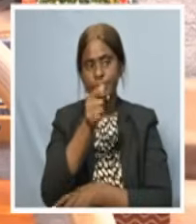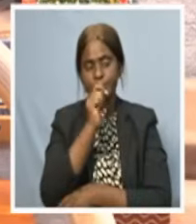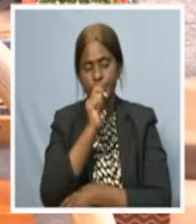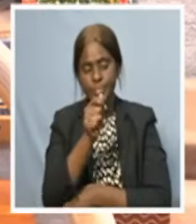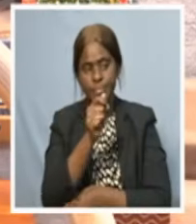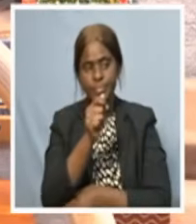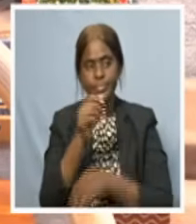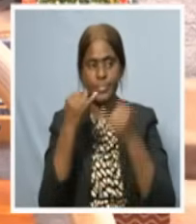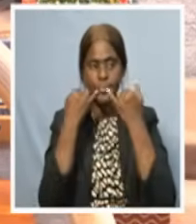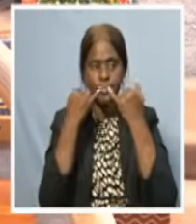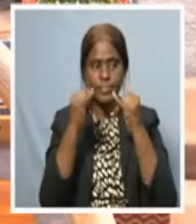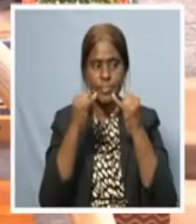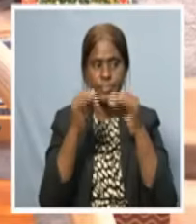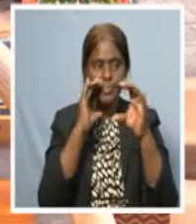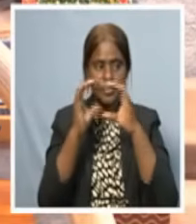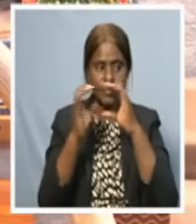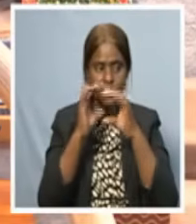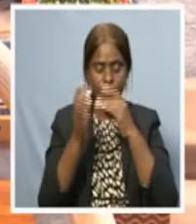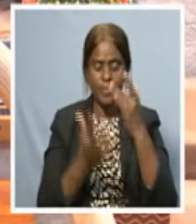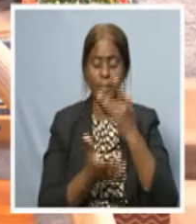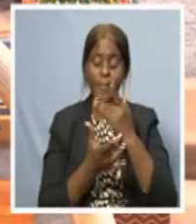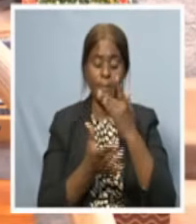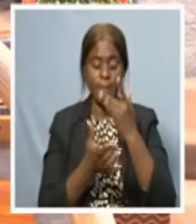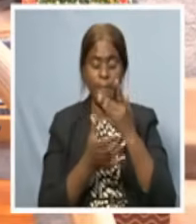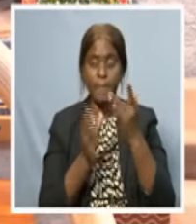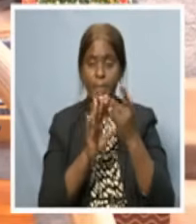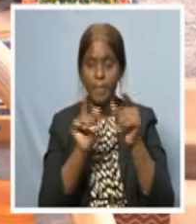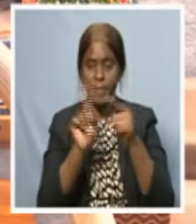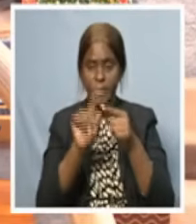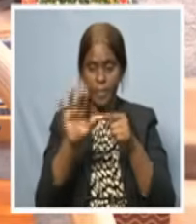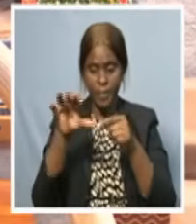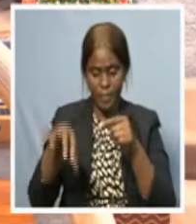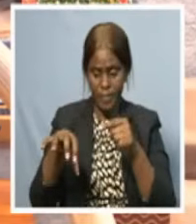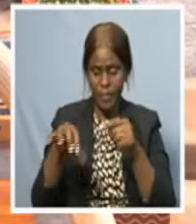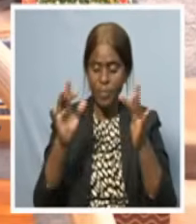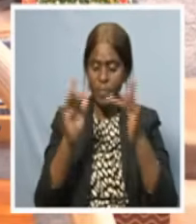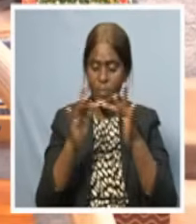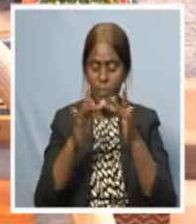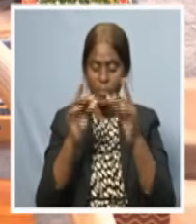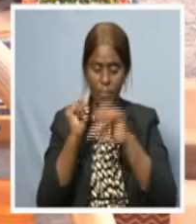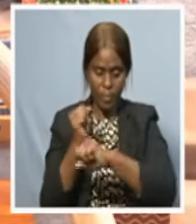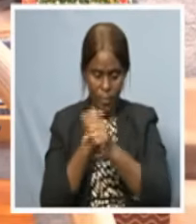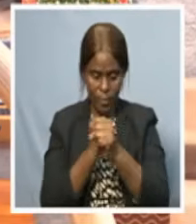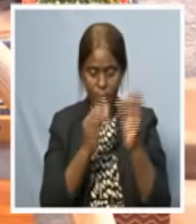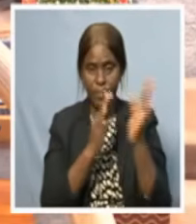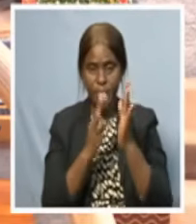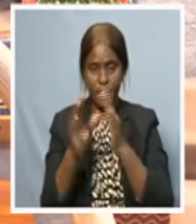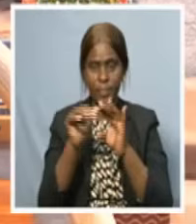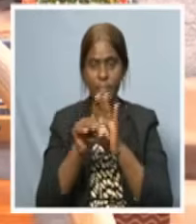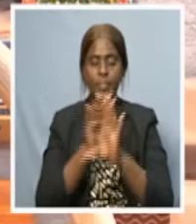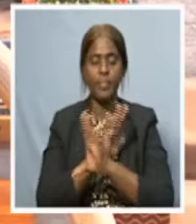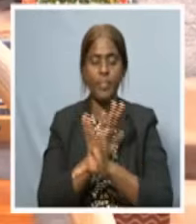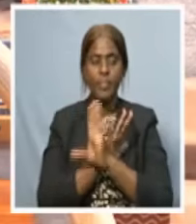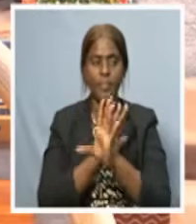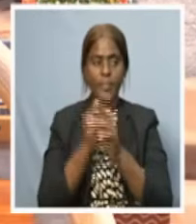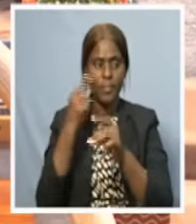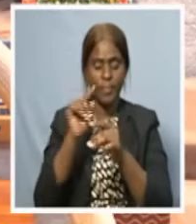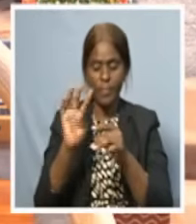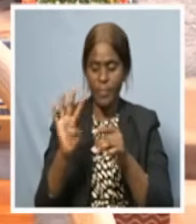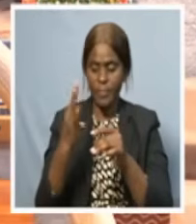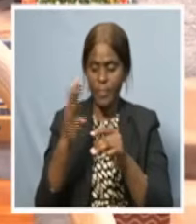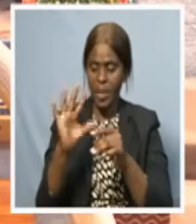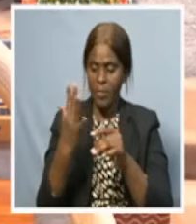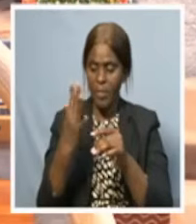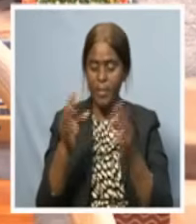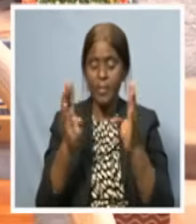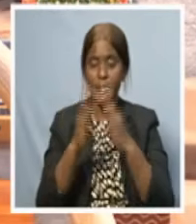Media, Information and Communication Technologies on child online protection measures in Zambia for the